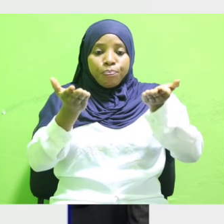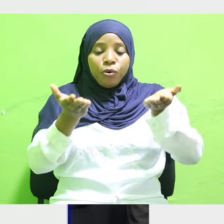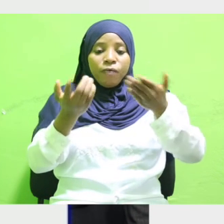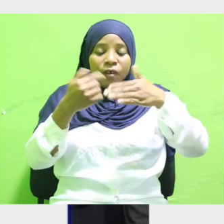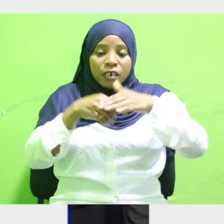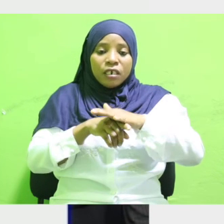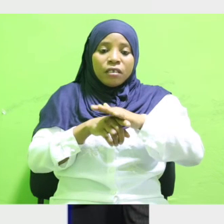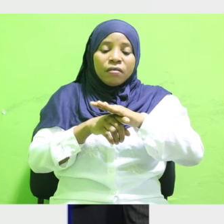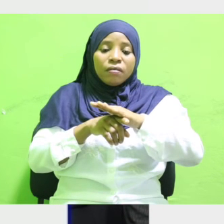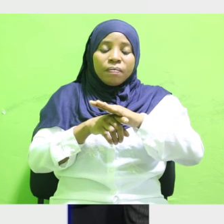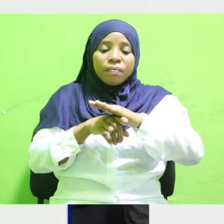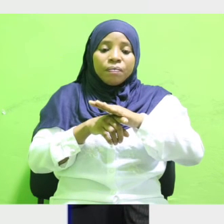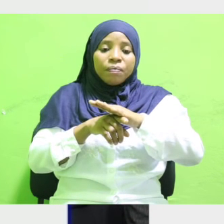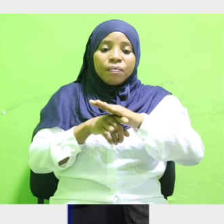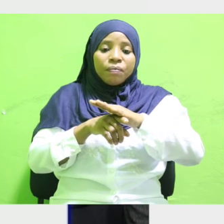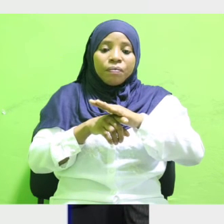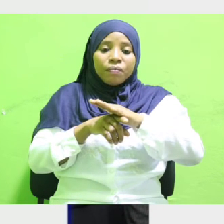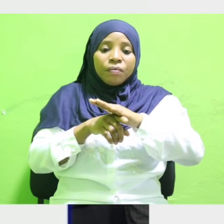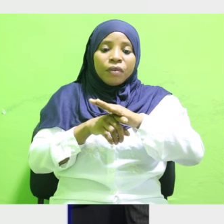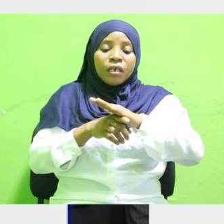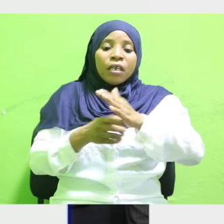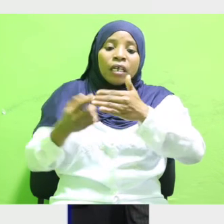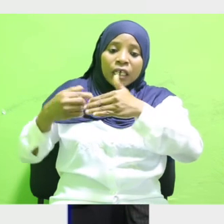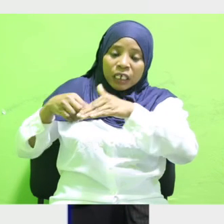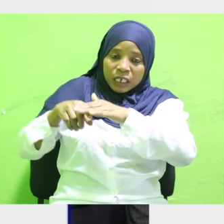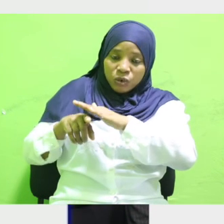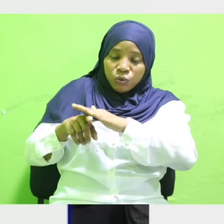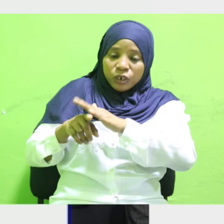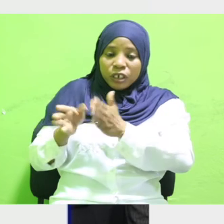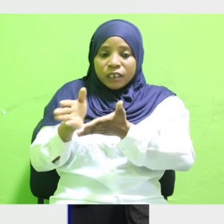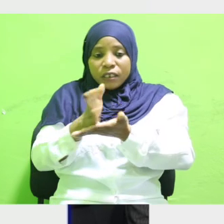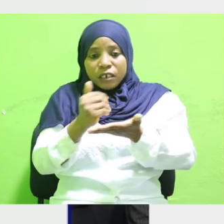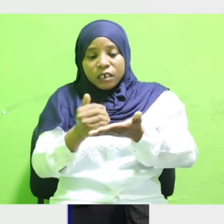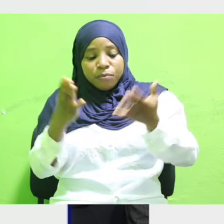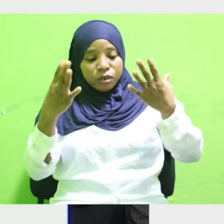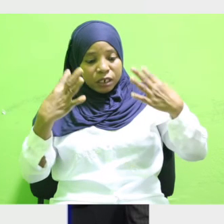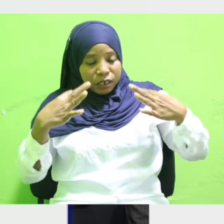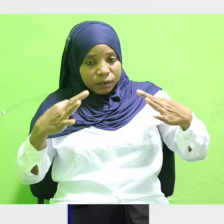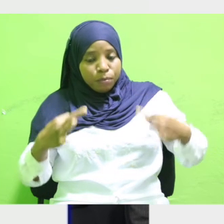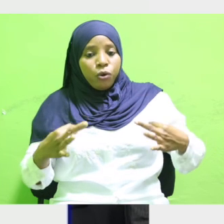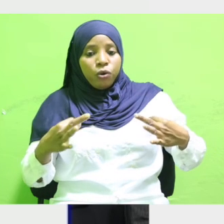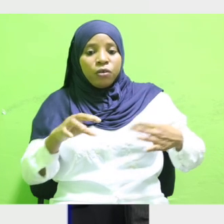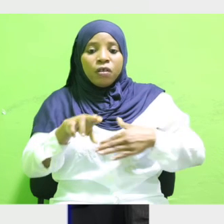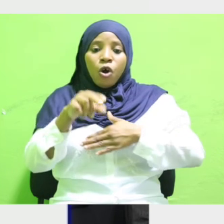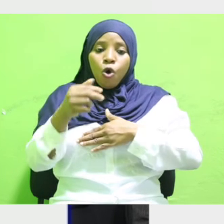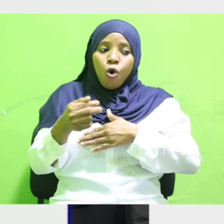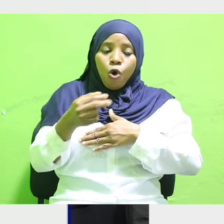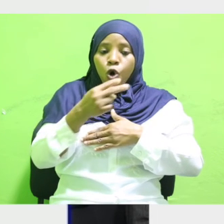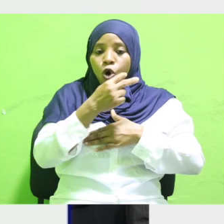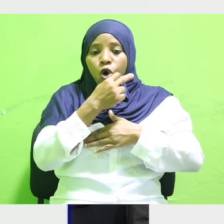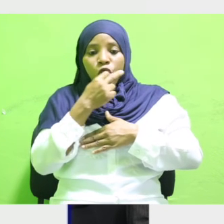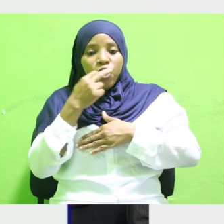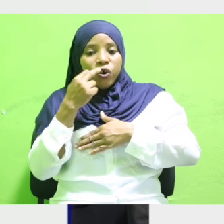various minerals such as calcium minerals, in which these strengthen the bones and teeth. Also